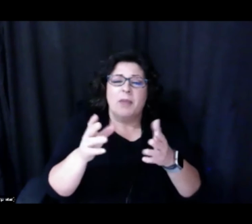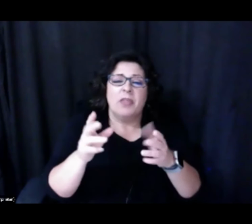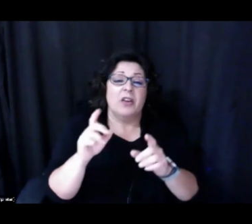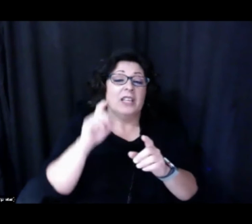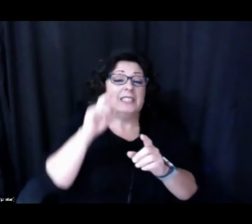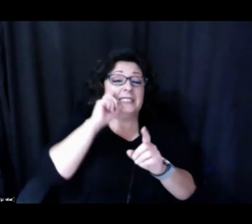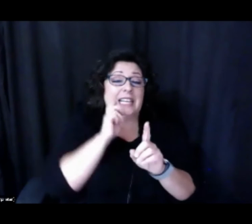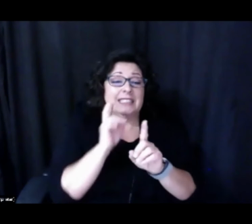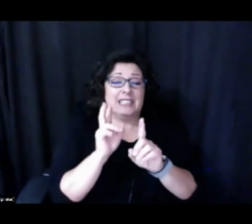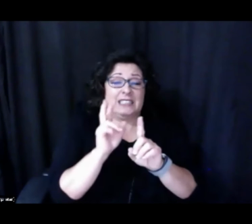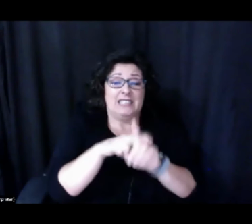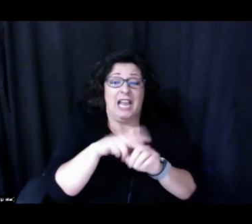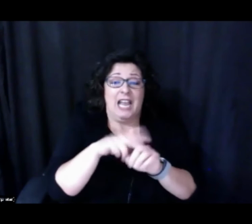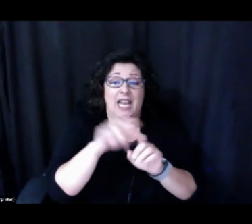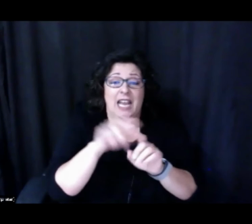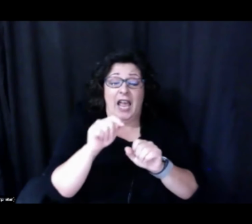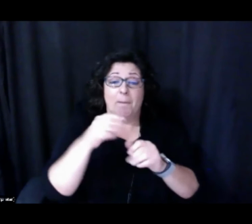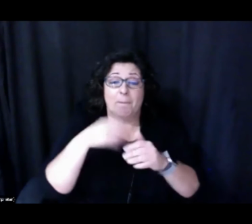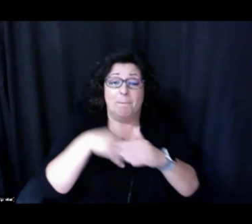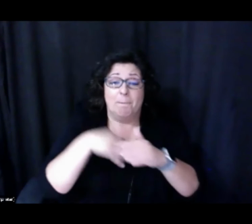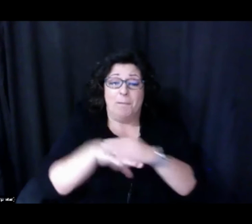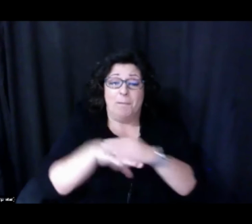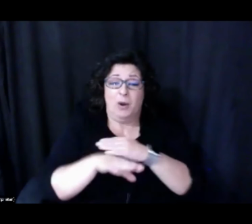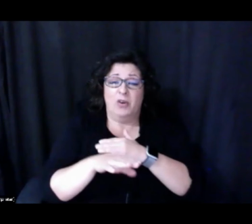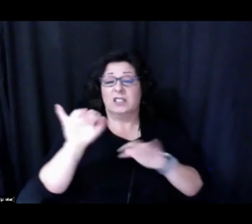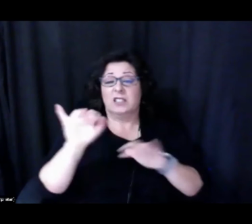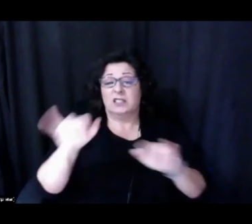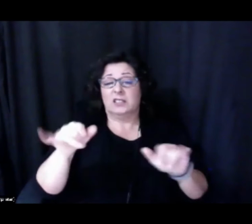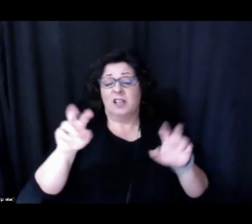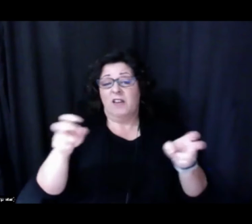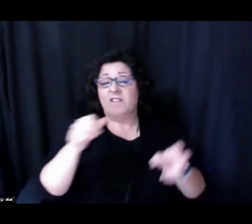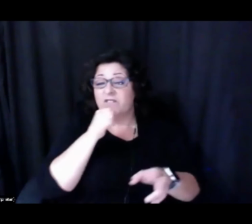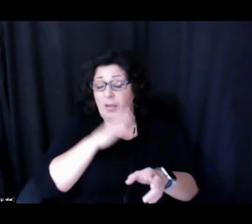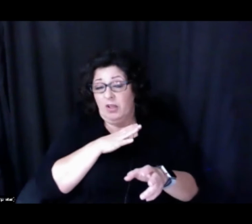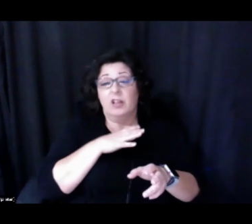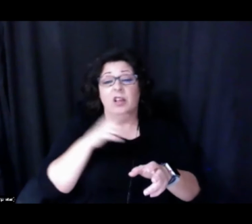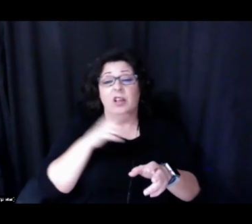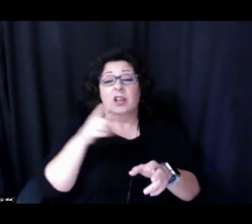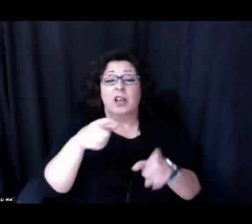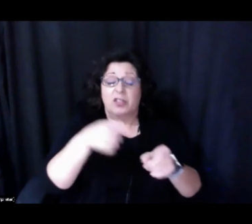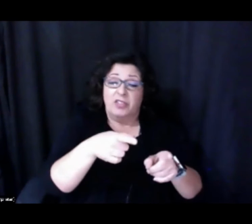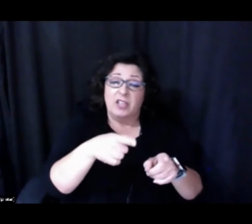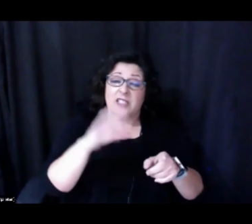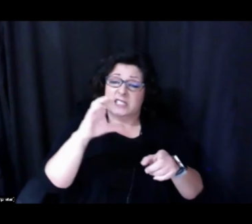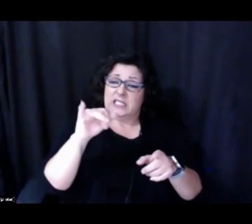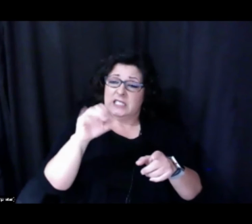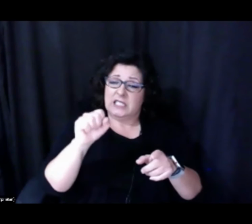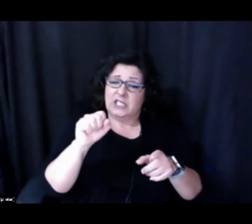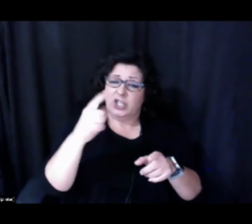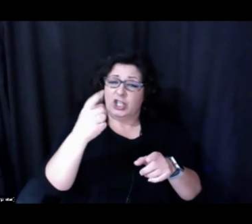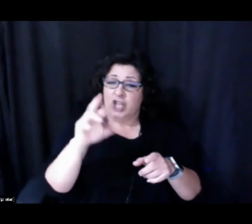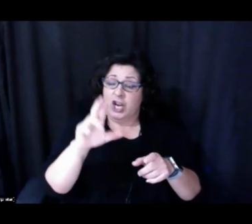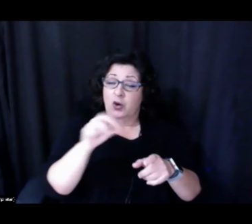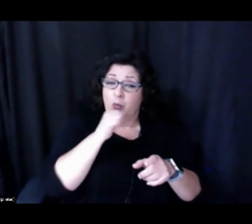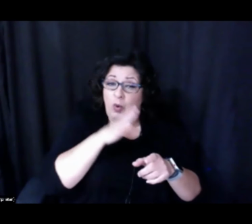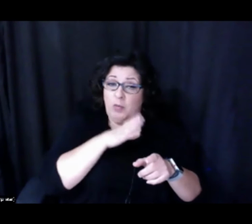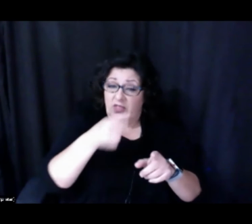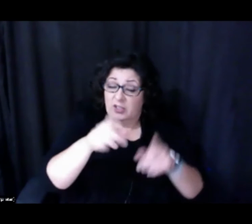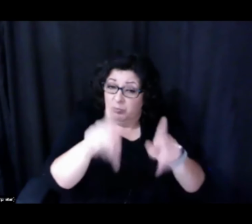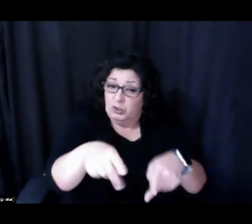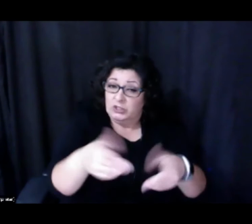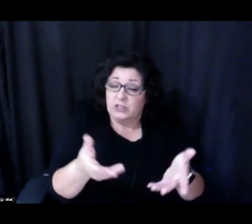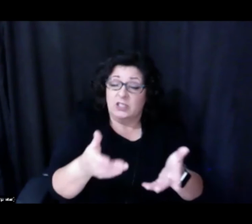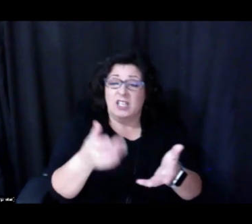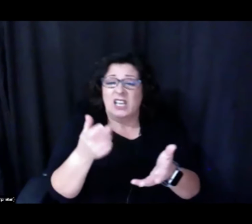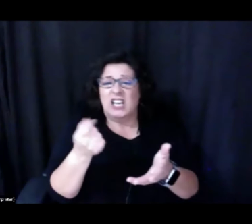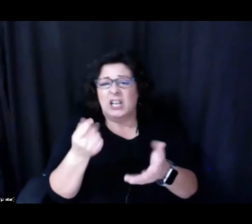female. So what we can see from this is this person is a cisgender woman, right? And they seem to be a